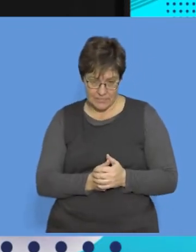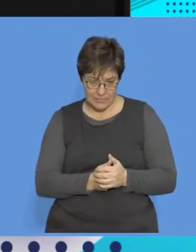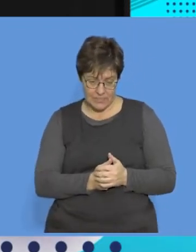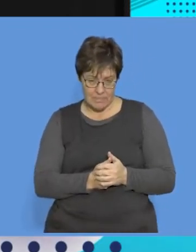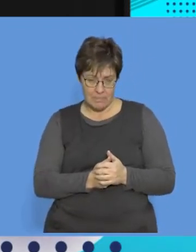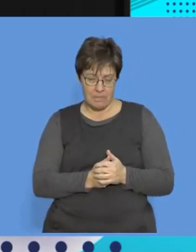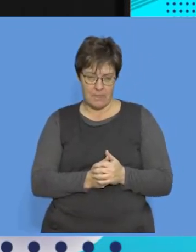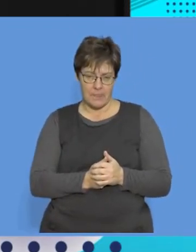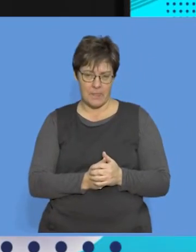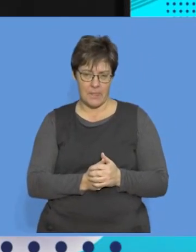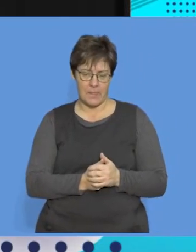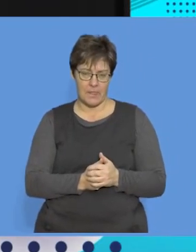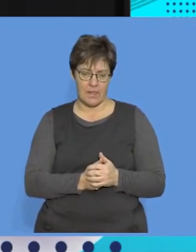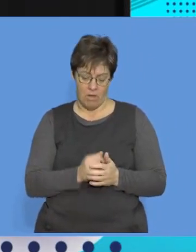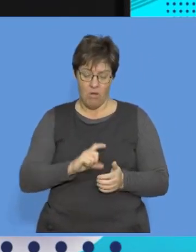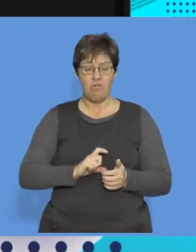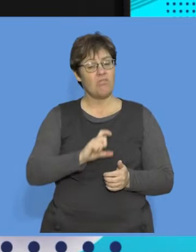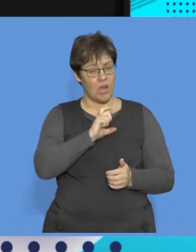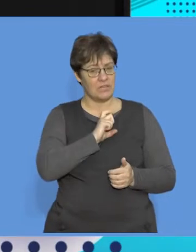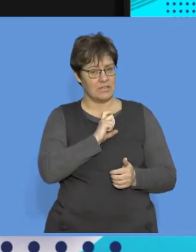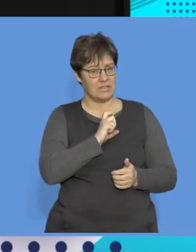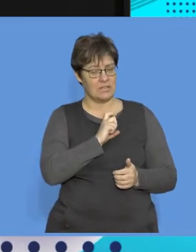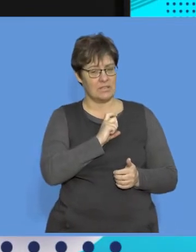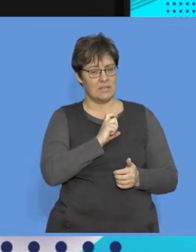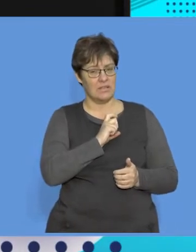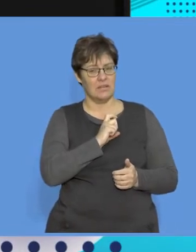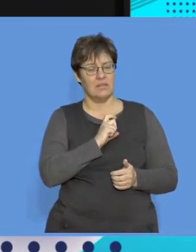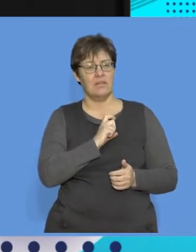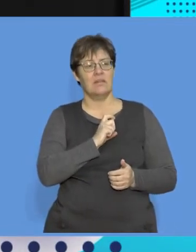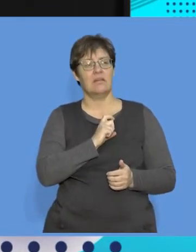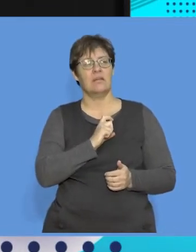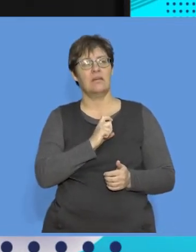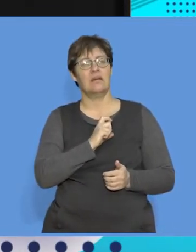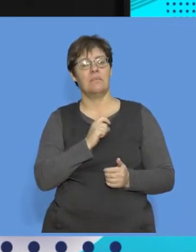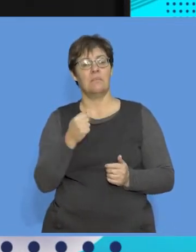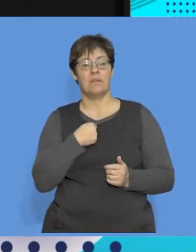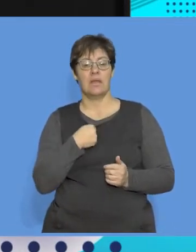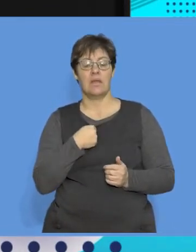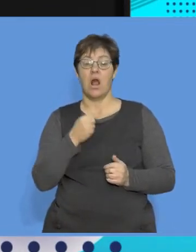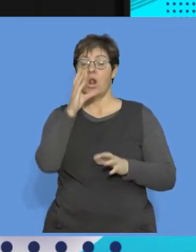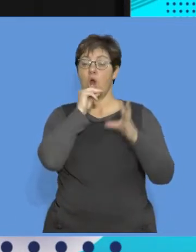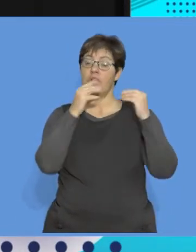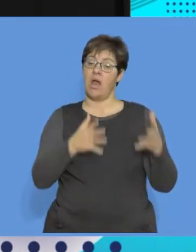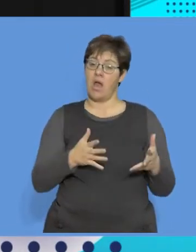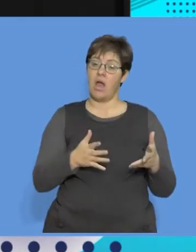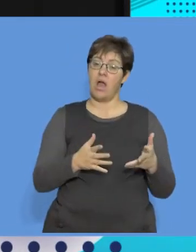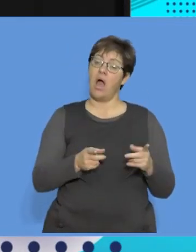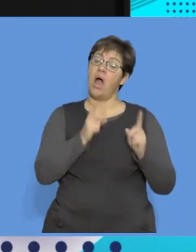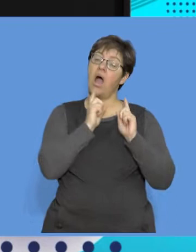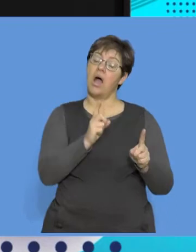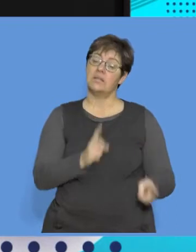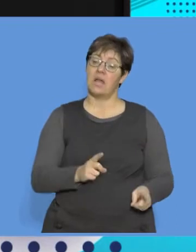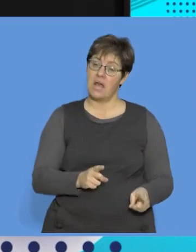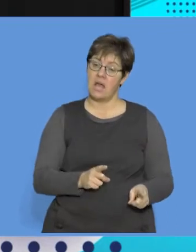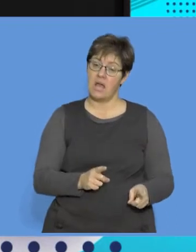Now, in terms of confidence, I also want to say to you that I never encourage learners to answer multiple choice questions at